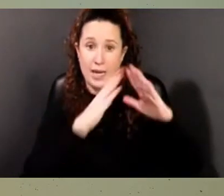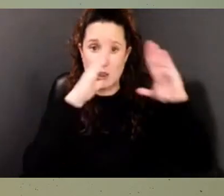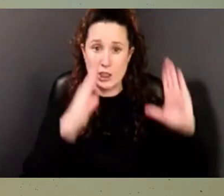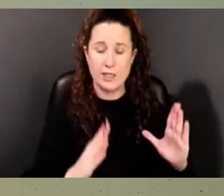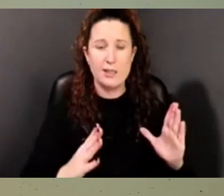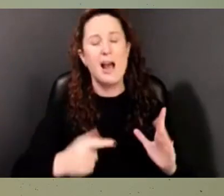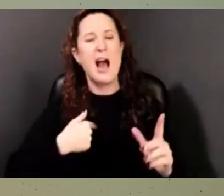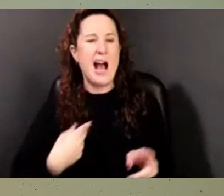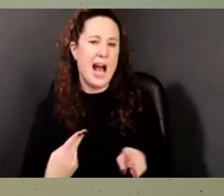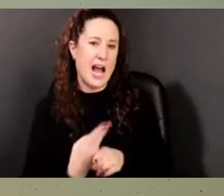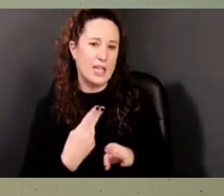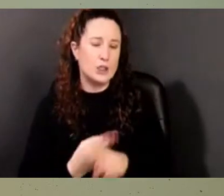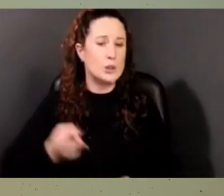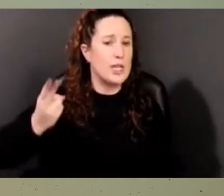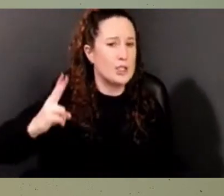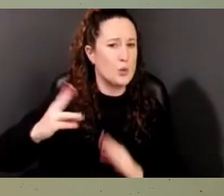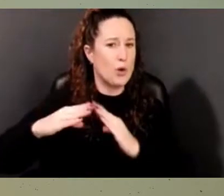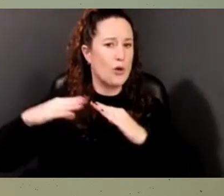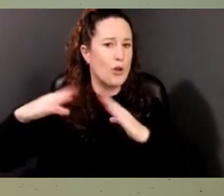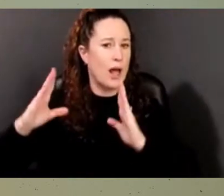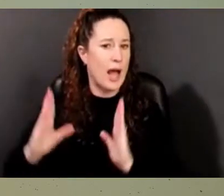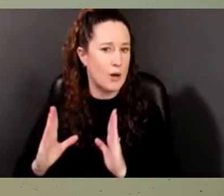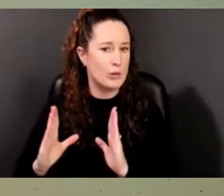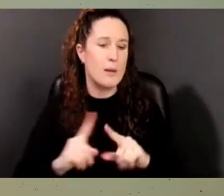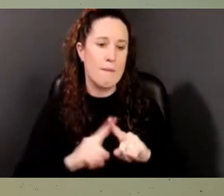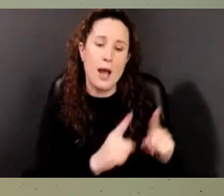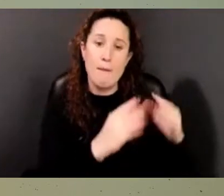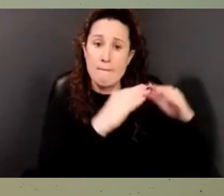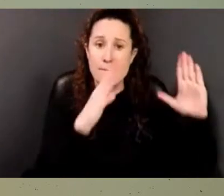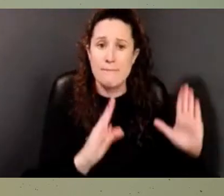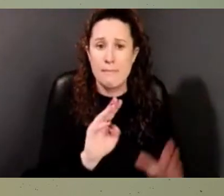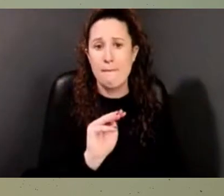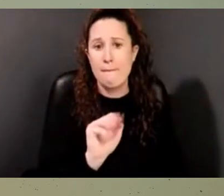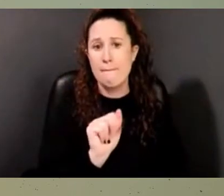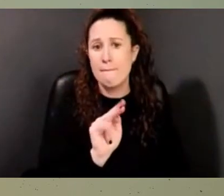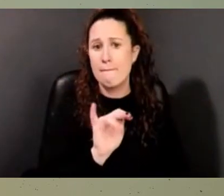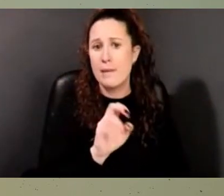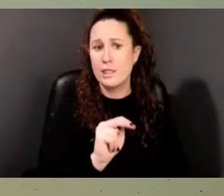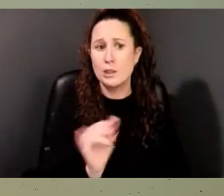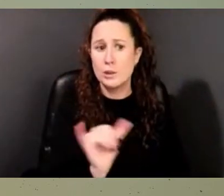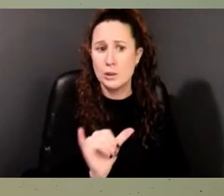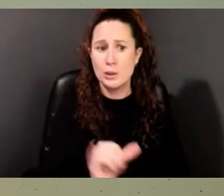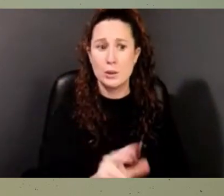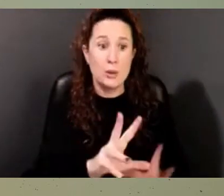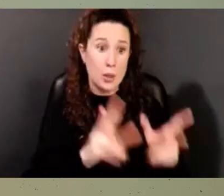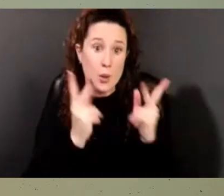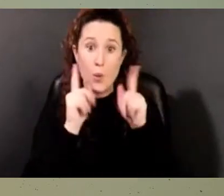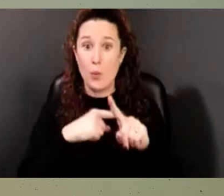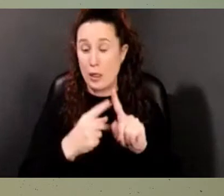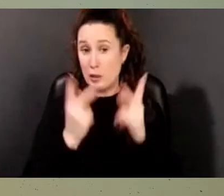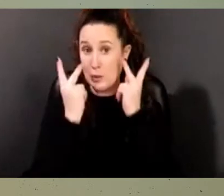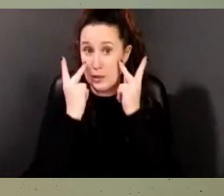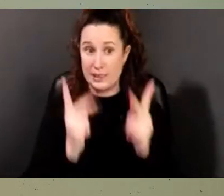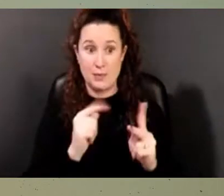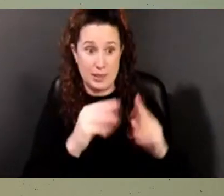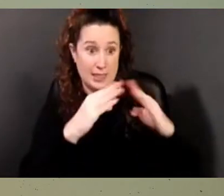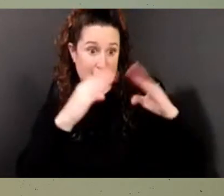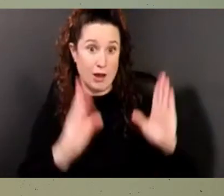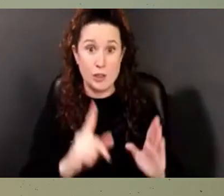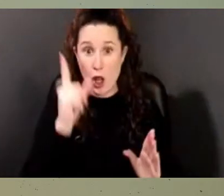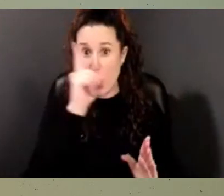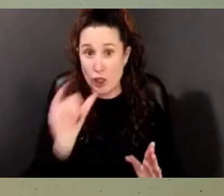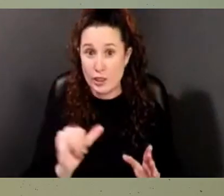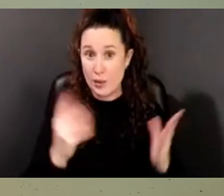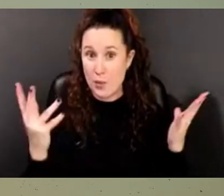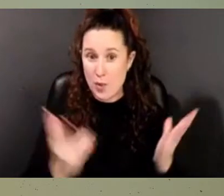mansion. Once you see the type of housing that the majority of 18th century Kent Countyans lived in, you'll have a better understanding of why we call